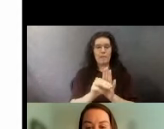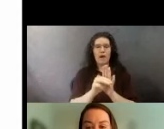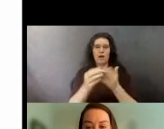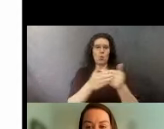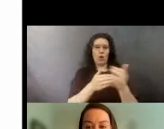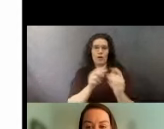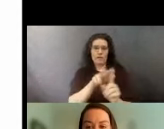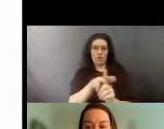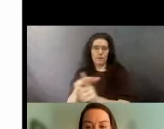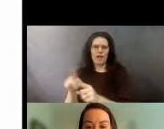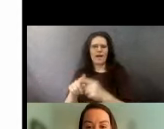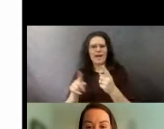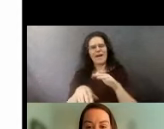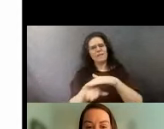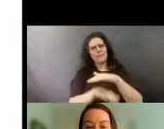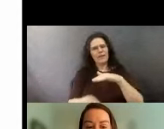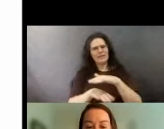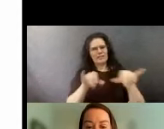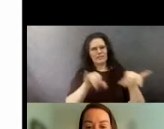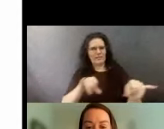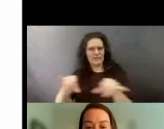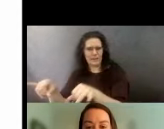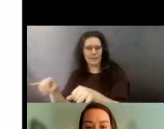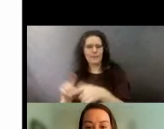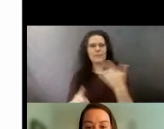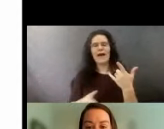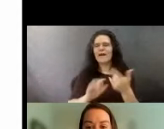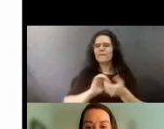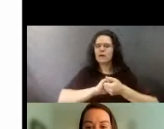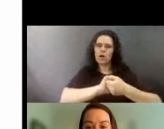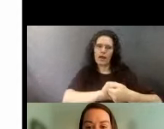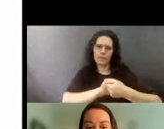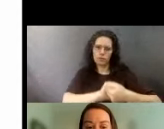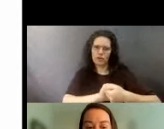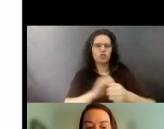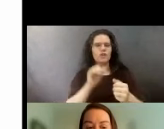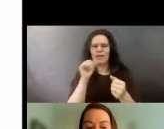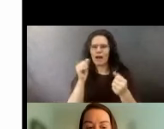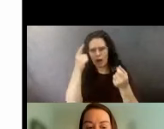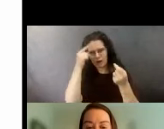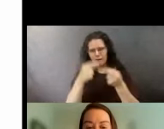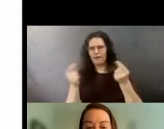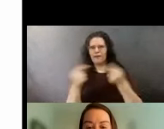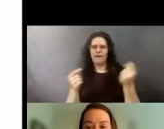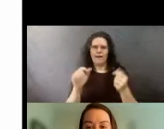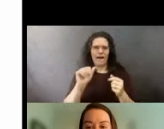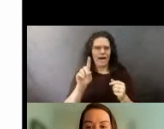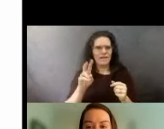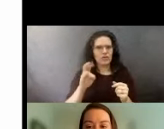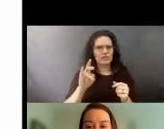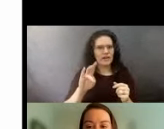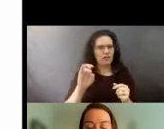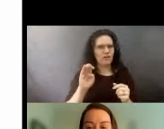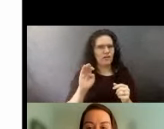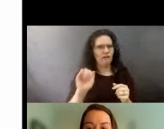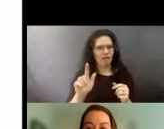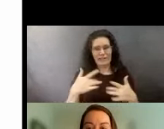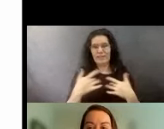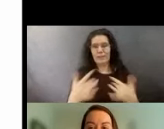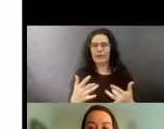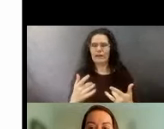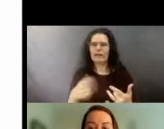where you have the collaboration rather than the adversarial nature where these two professions would stereotypically be thought